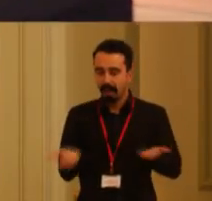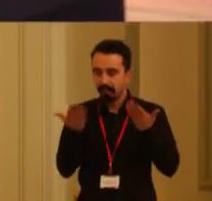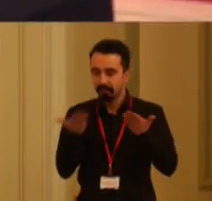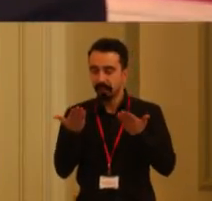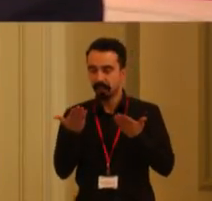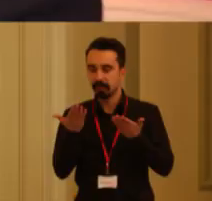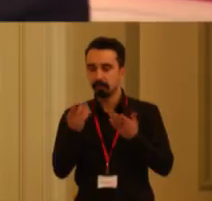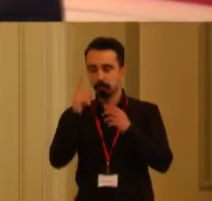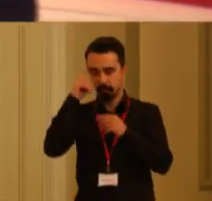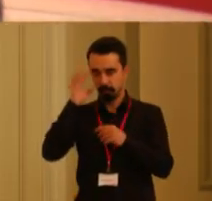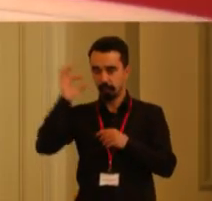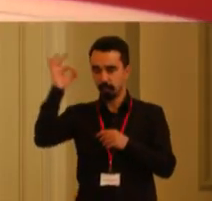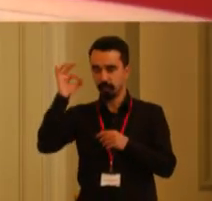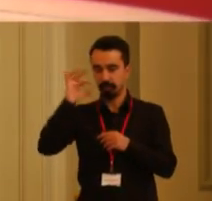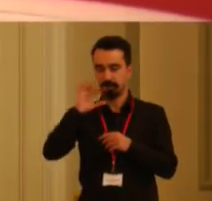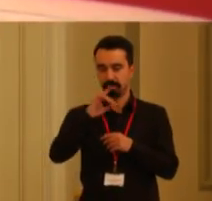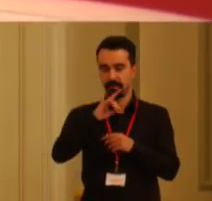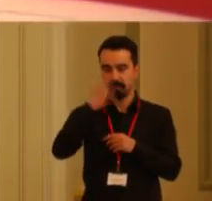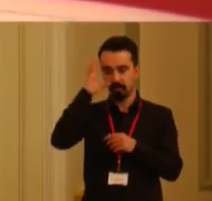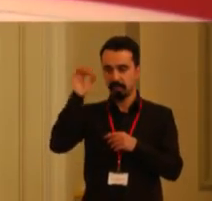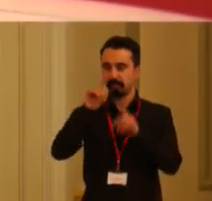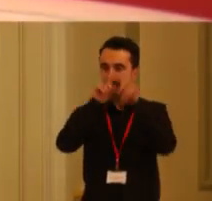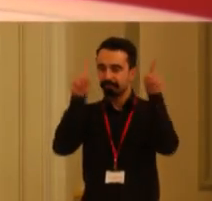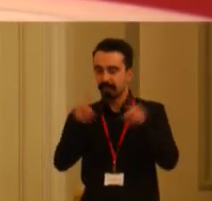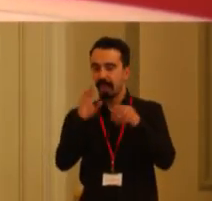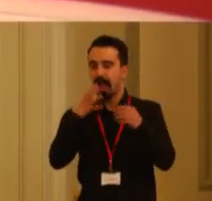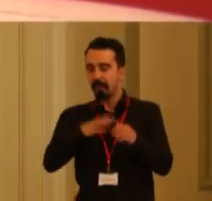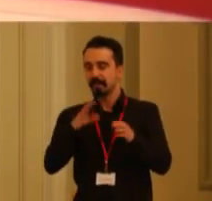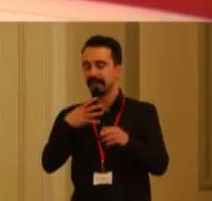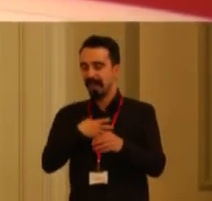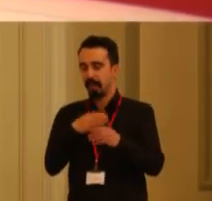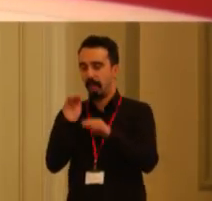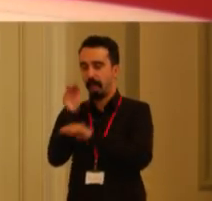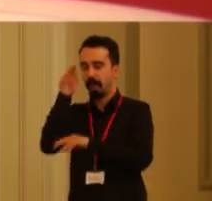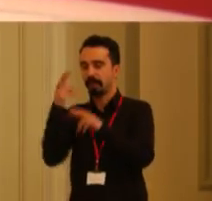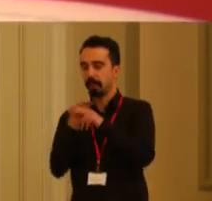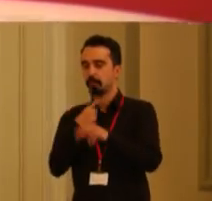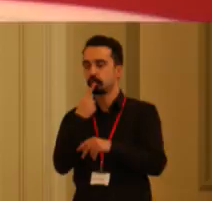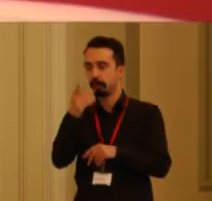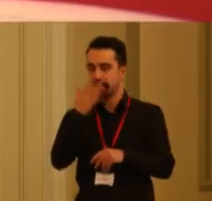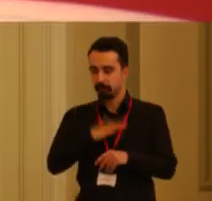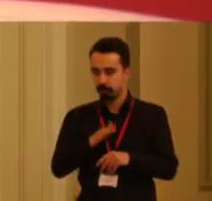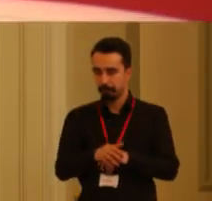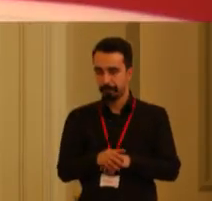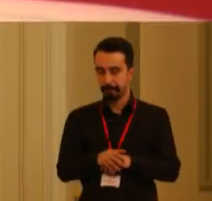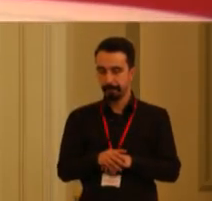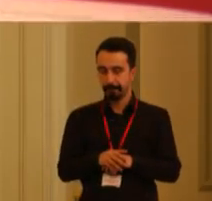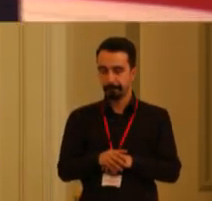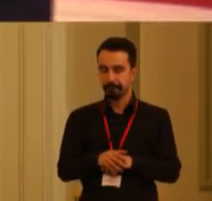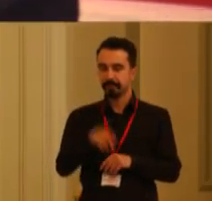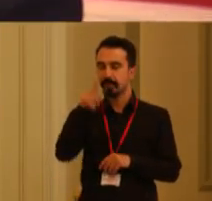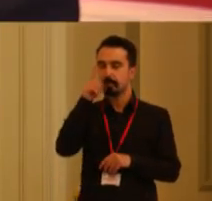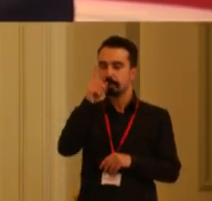way, I've got 20 years of experience in development and social affairs. And I'll also tell you based on my